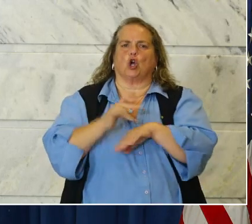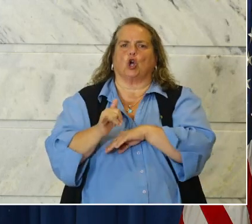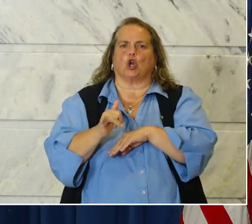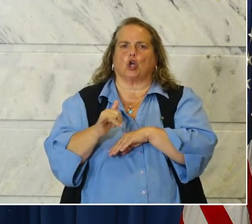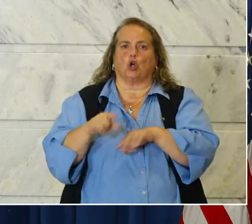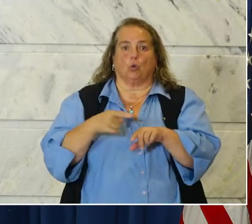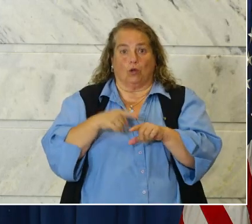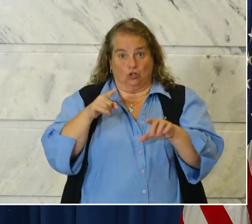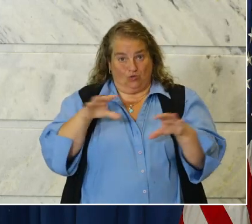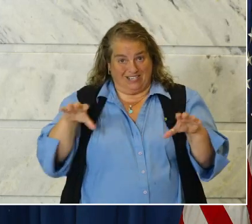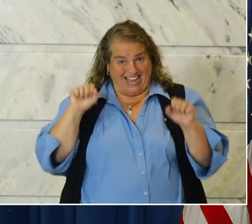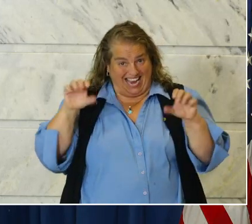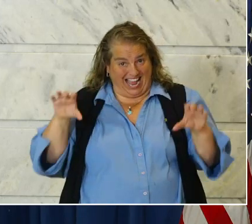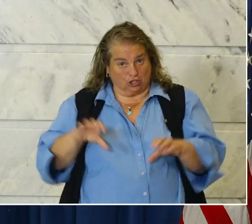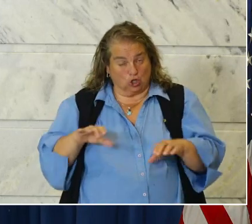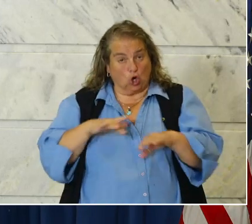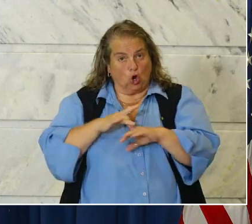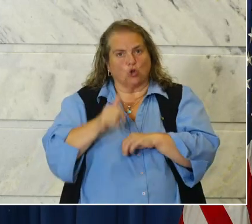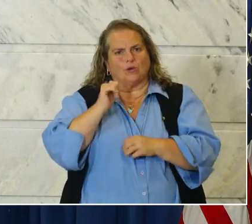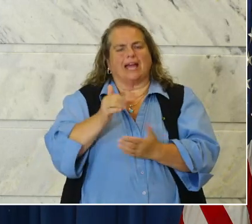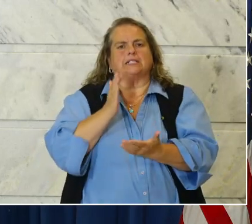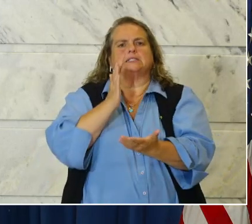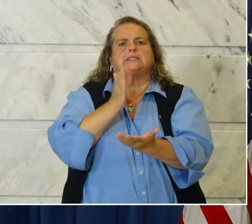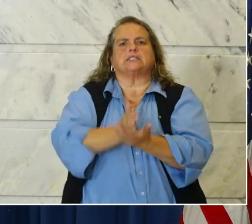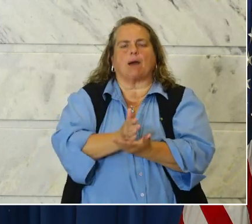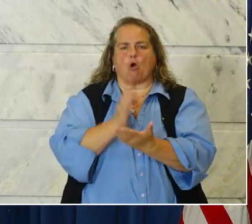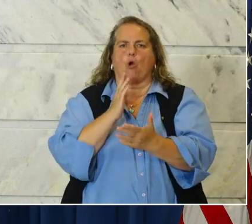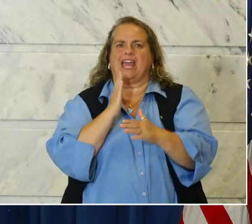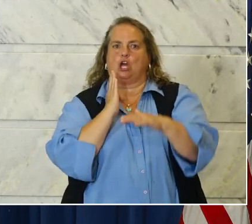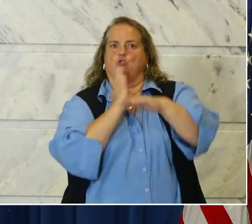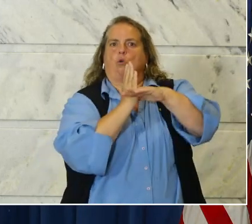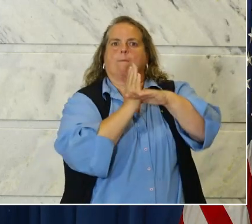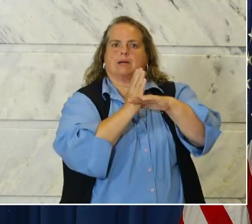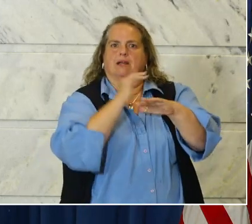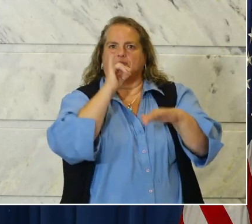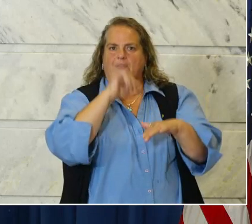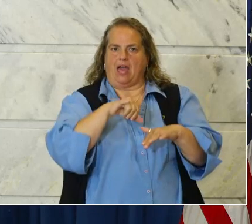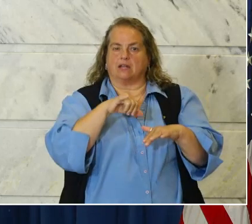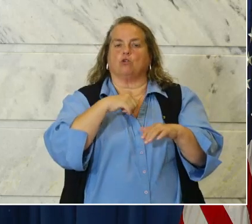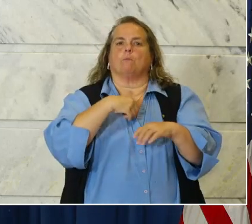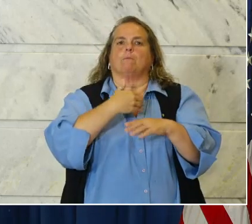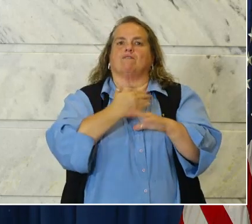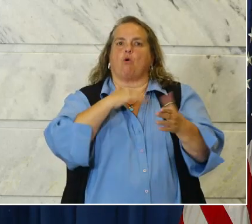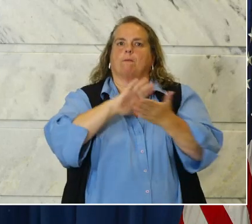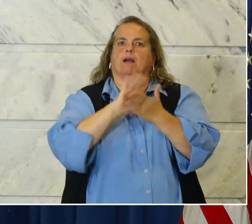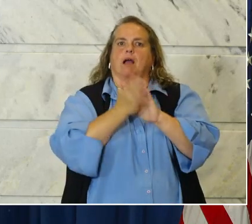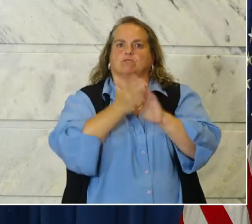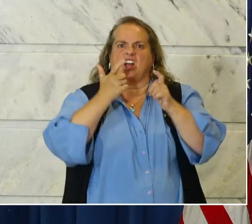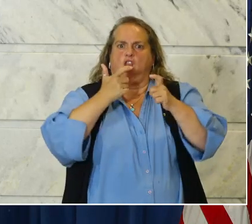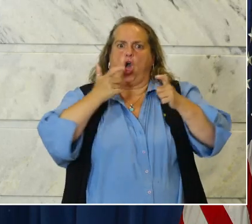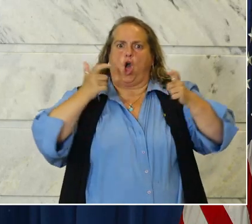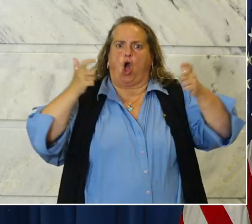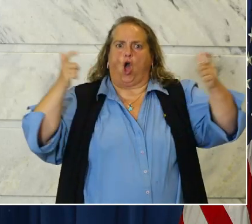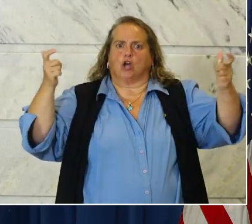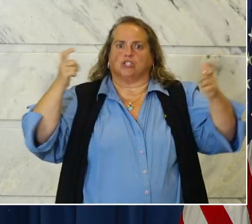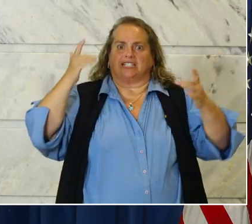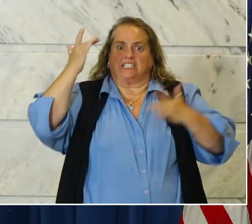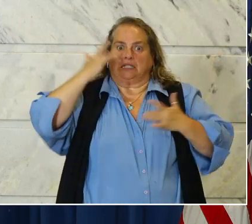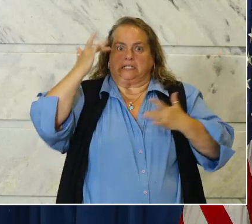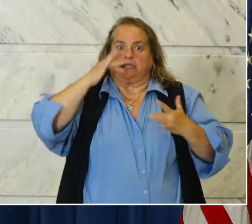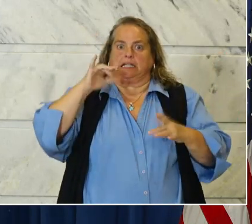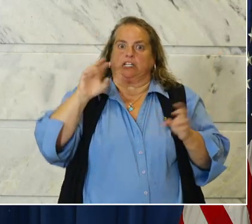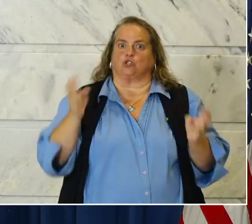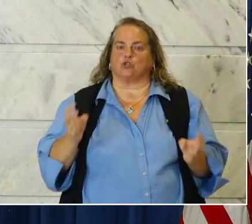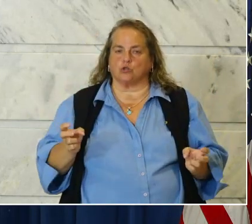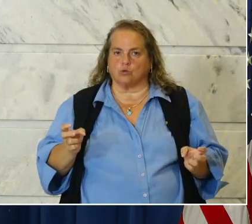from happening, or at least you interrupt it before it becomes a large-scale crisis in terms of health care.